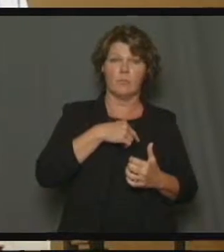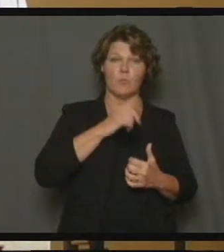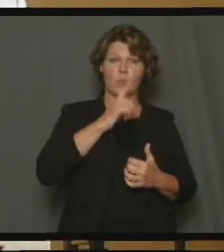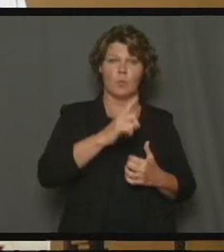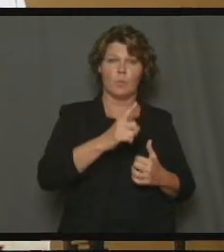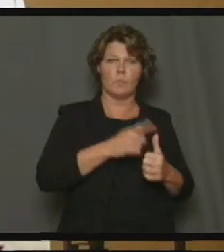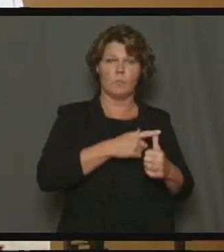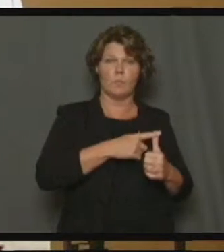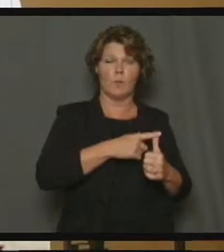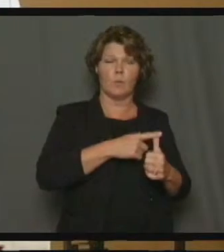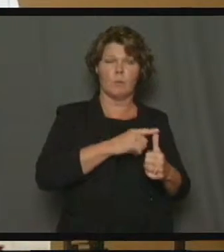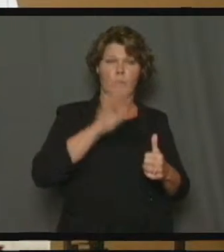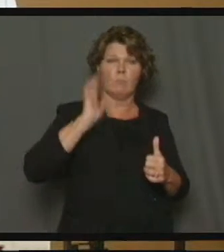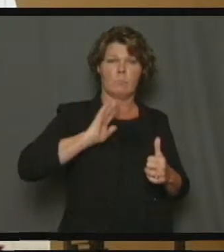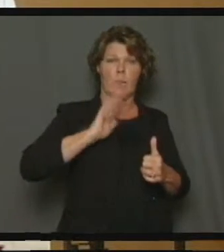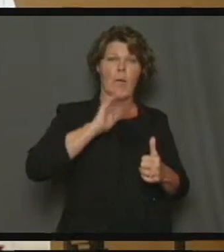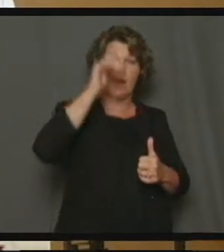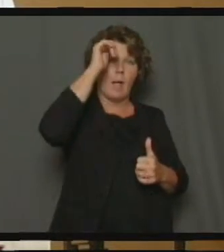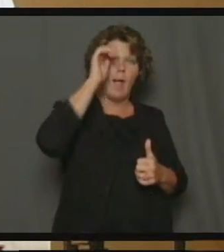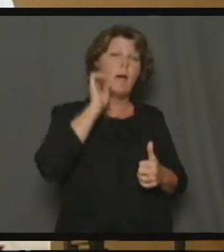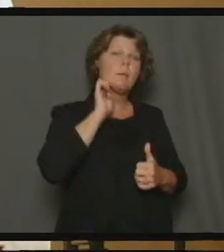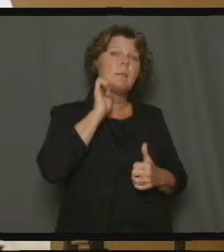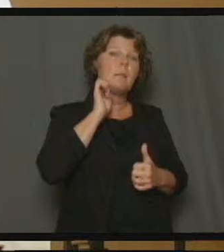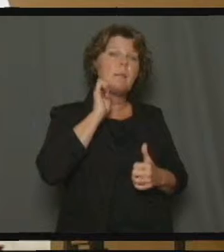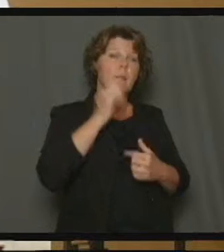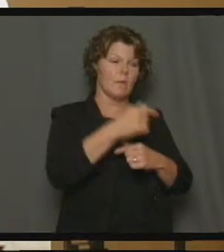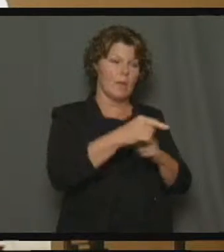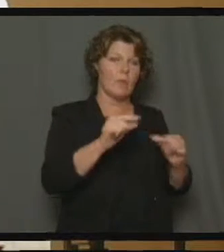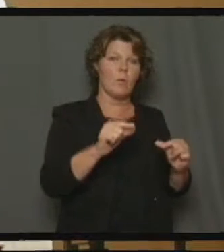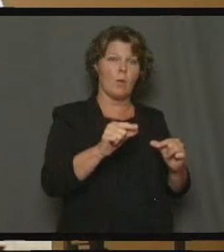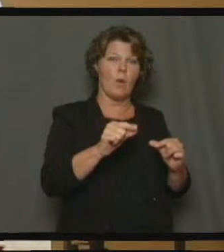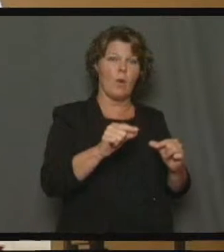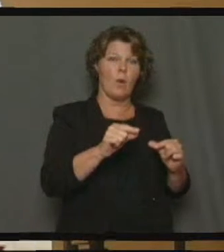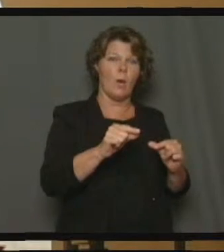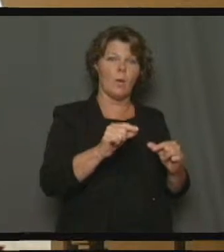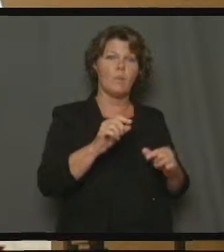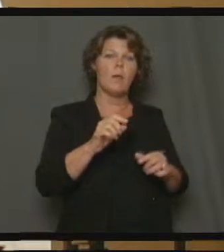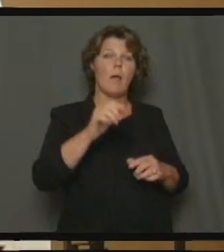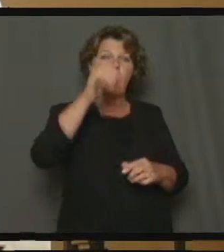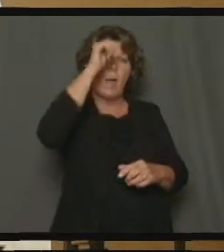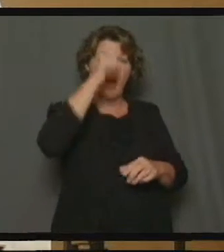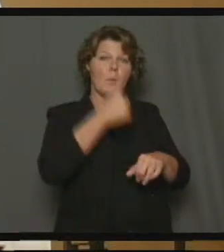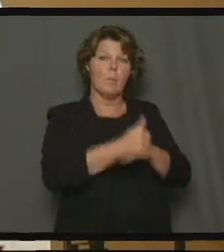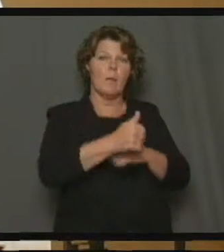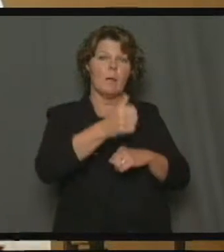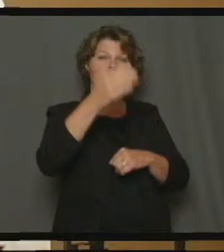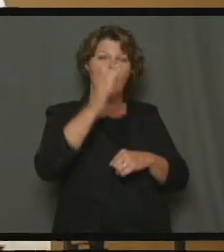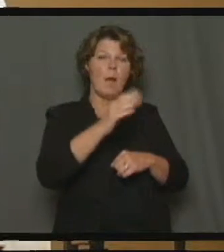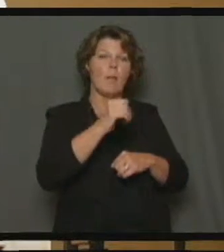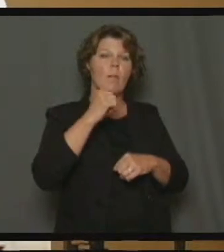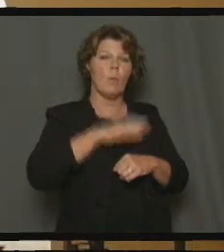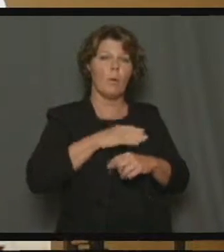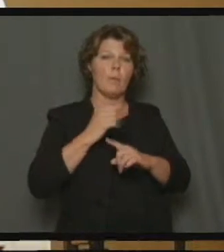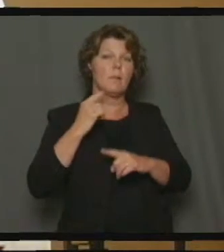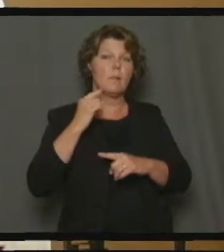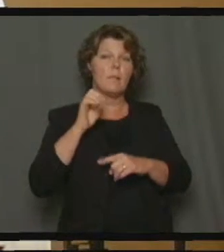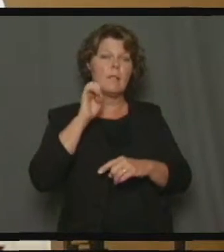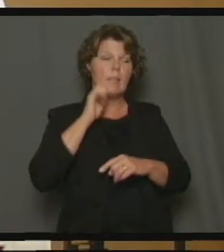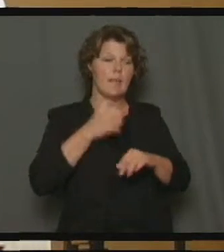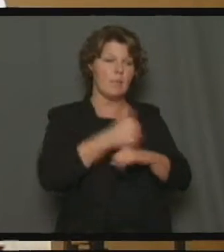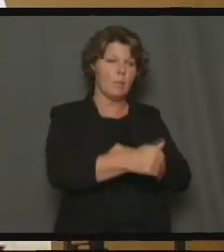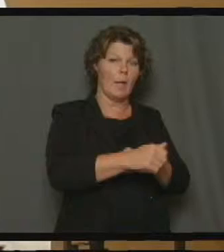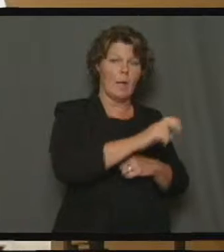garden. Adam blamed God and the woman. Eve blamed the serpent, but neither took responsibility for their